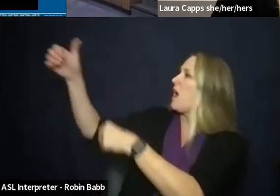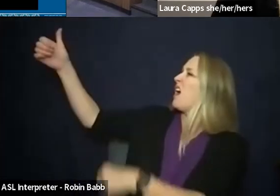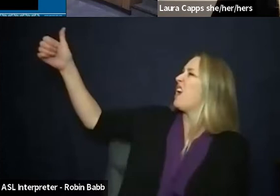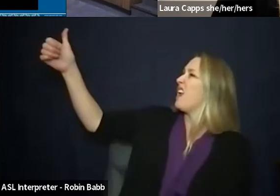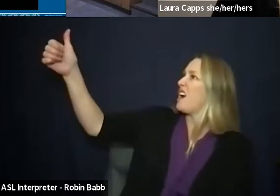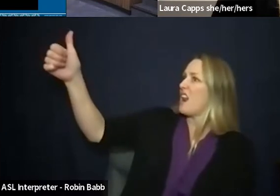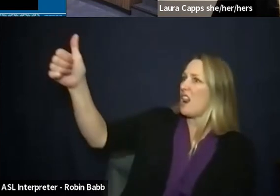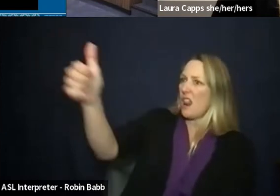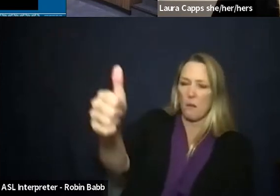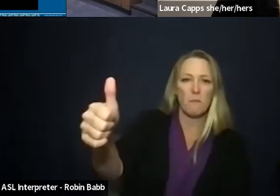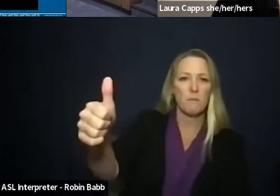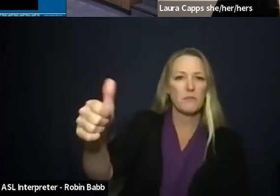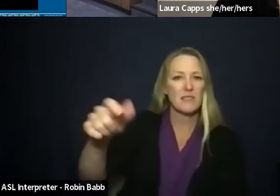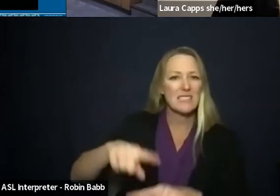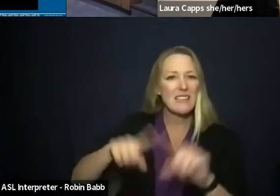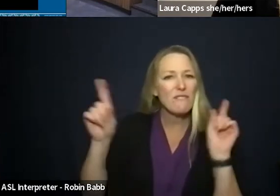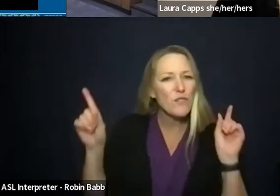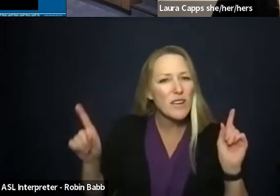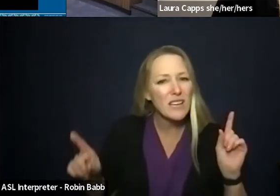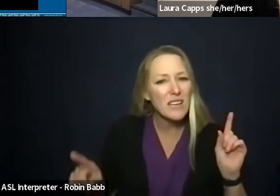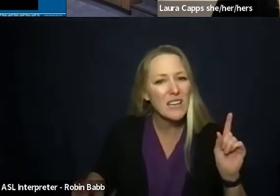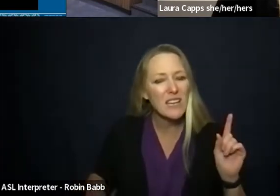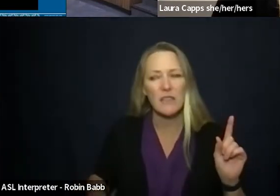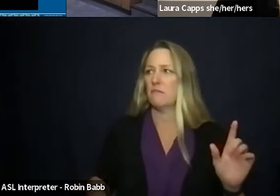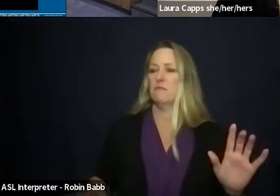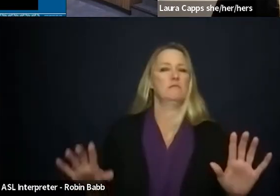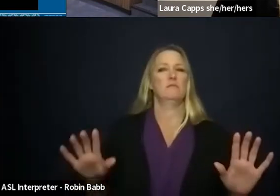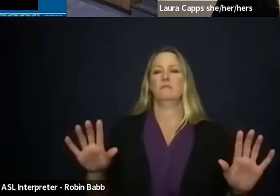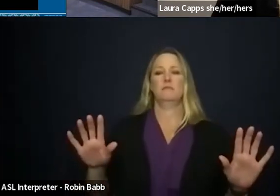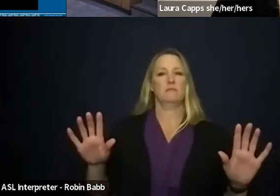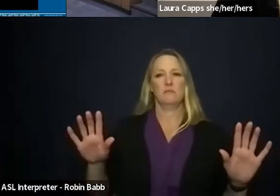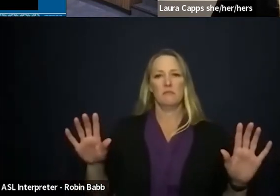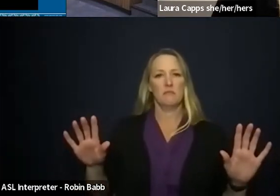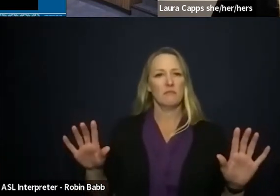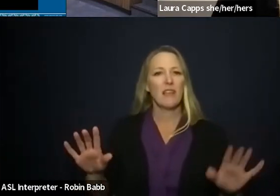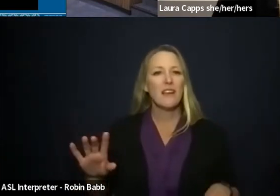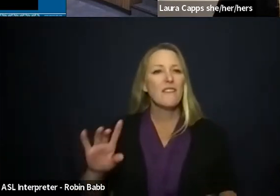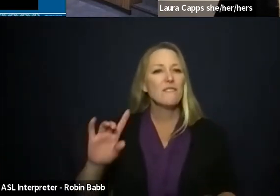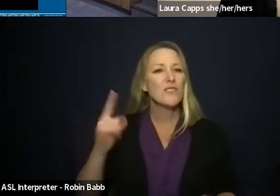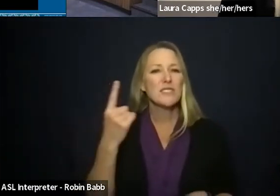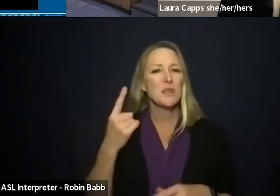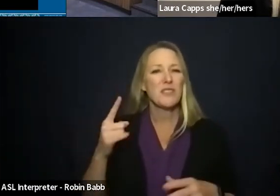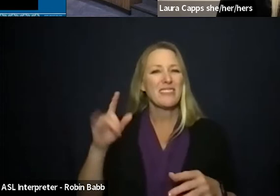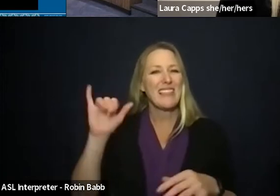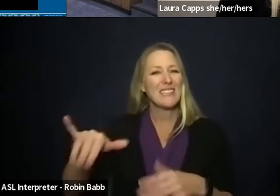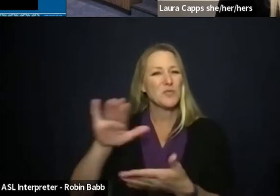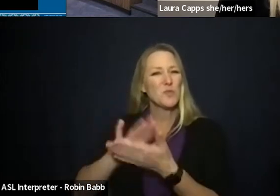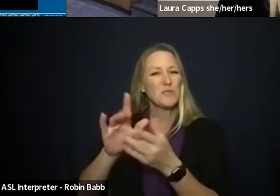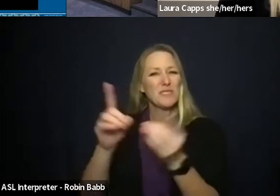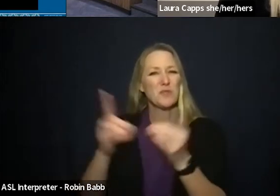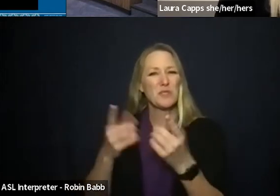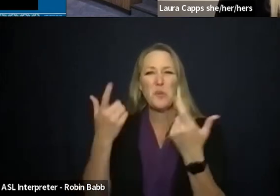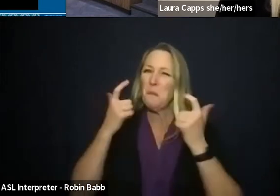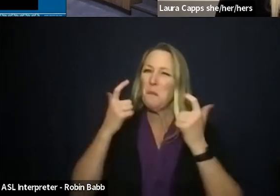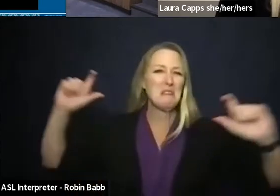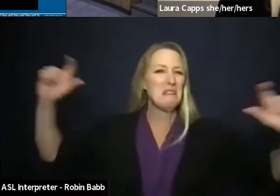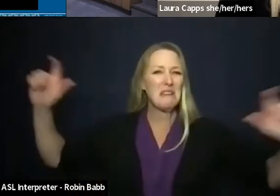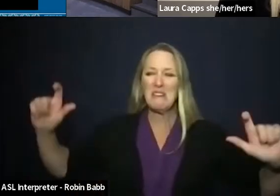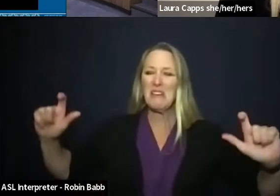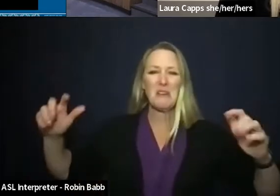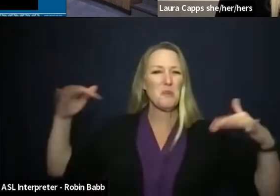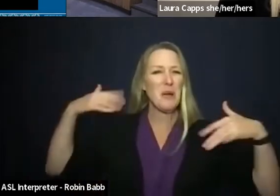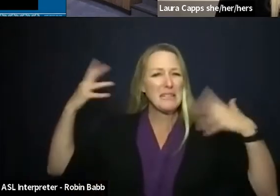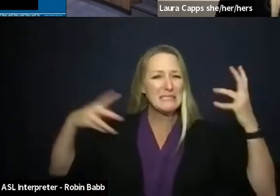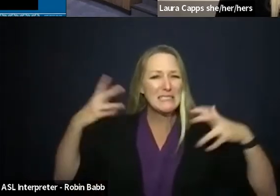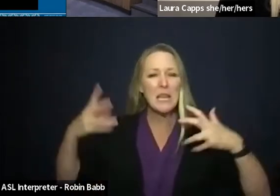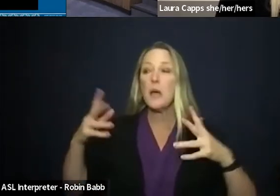neighborhood the sin was unifying the school district number one it made it too big and unruly and people who lived near